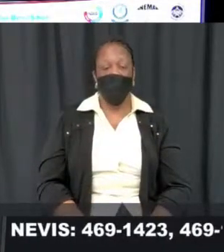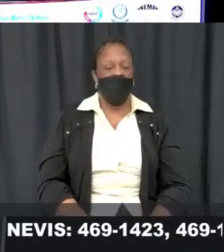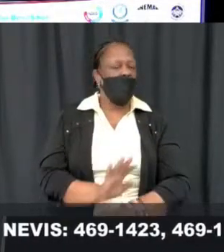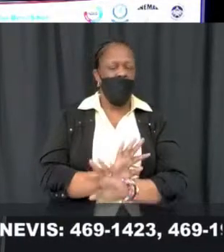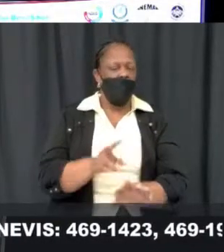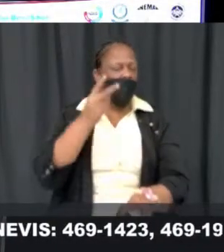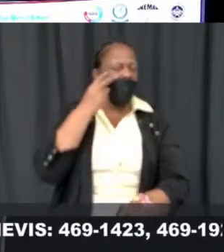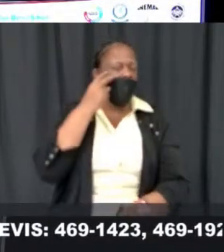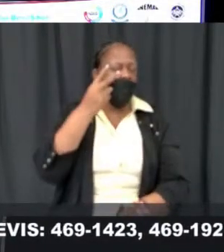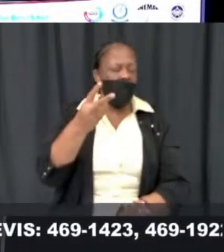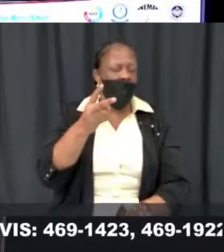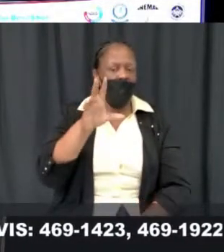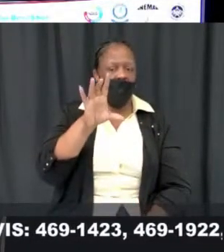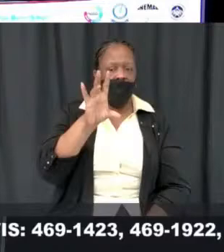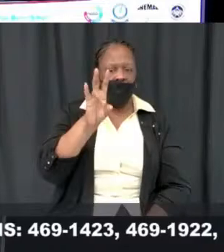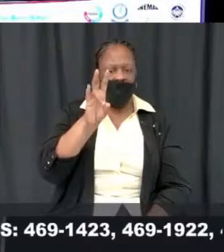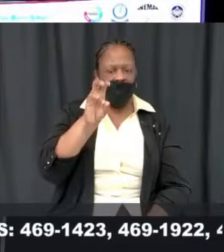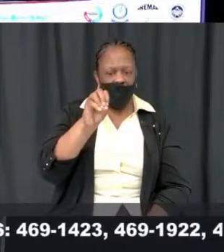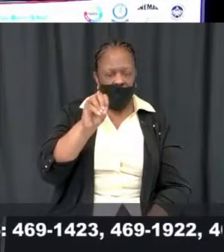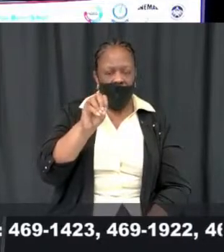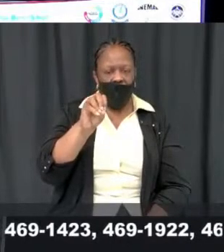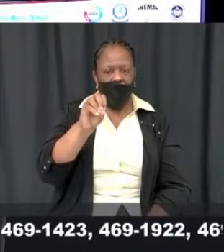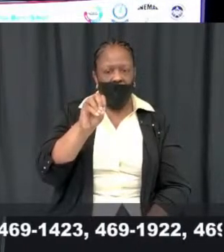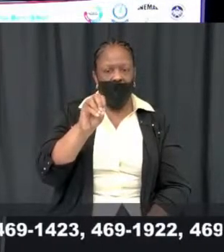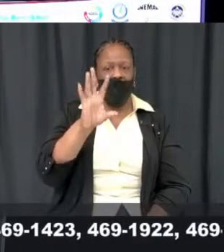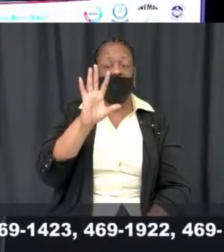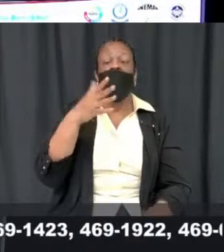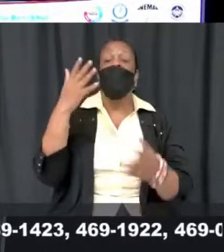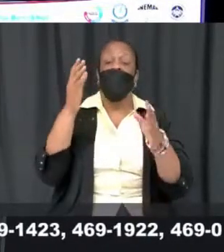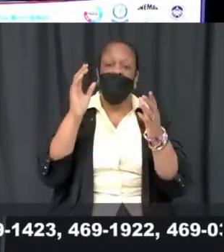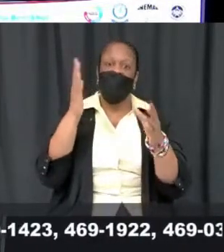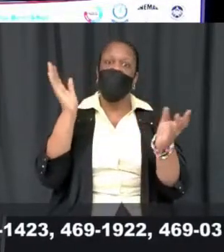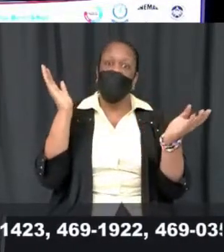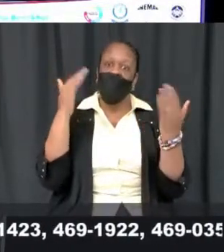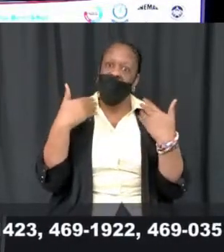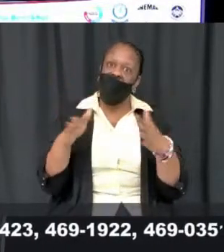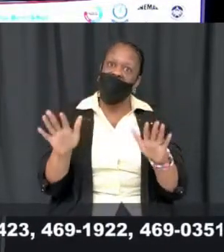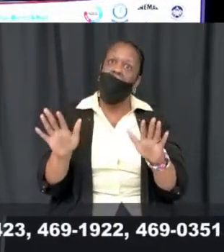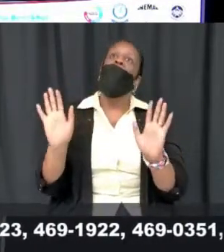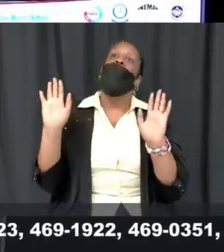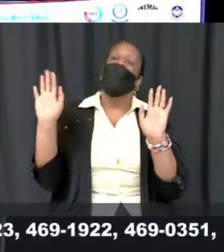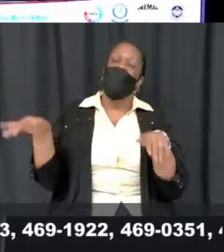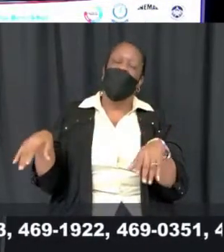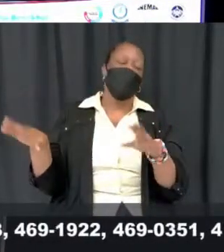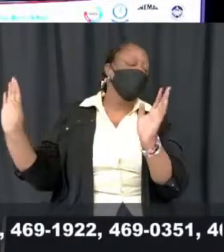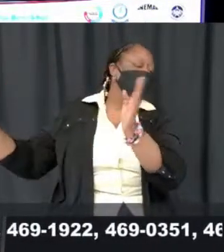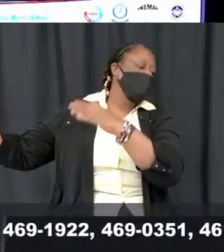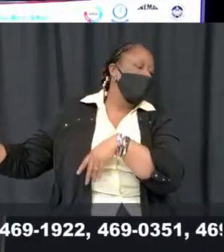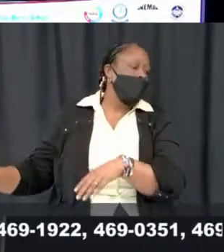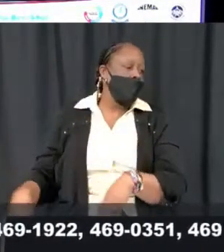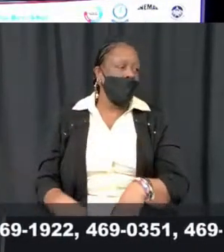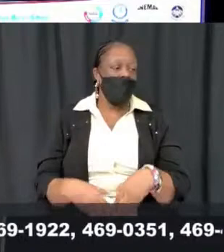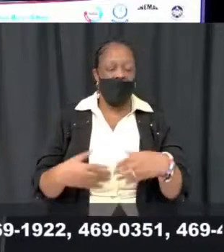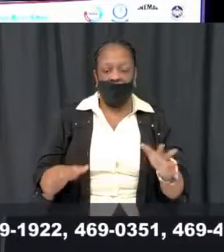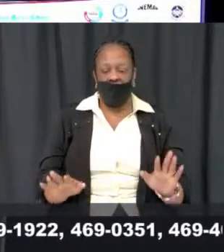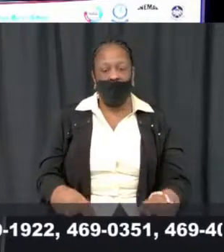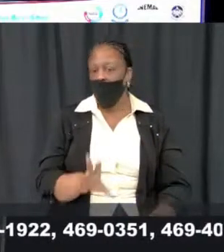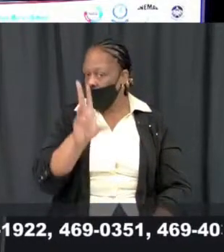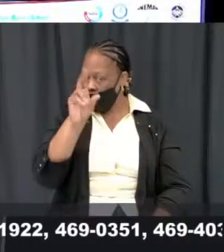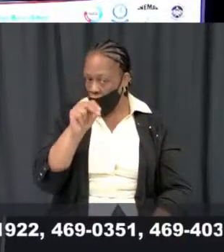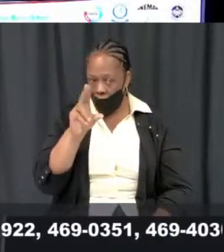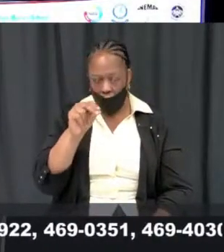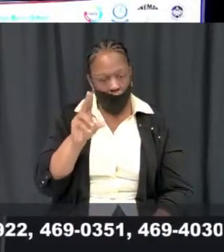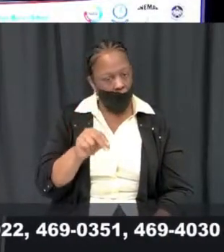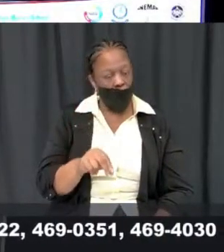70% as if we reach that and we throw up our arms and we celebrate Herd Immunity Day and we go back to normal. It's a